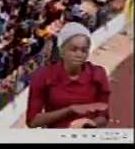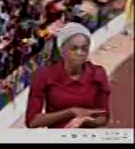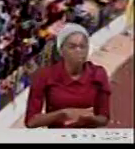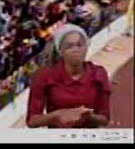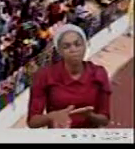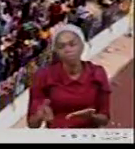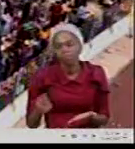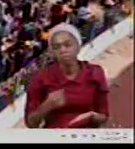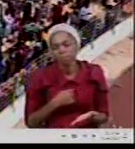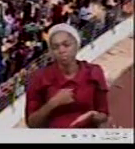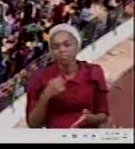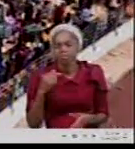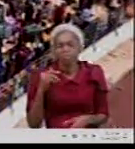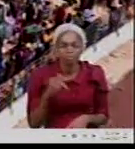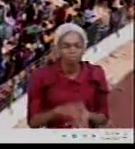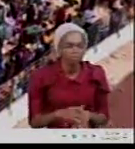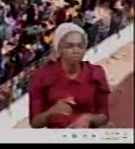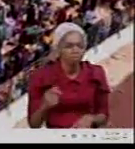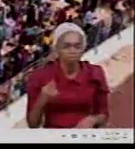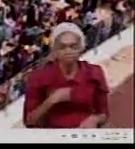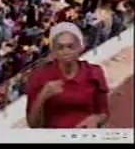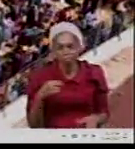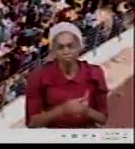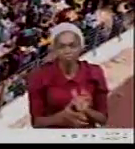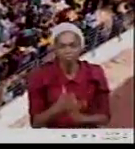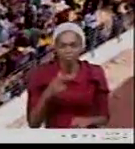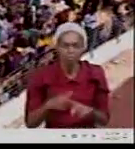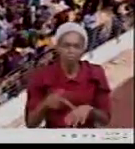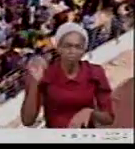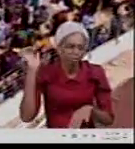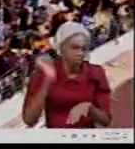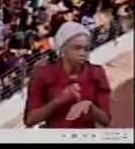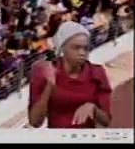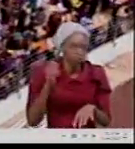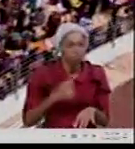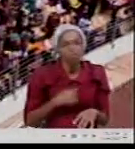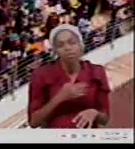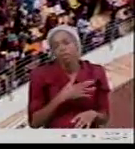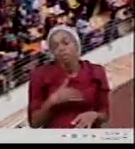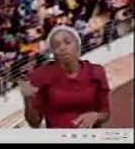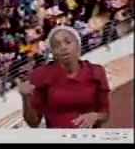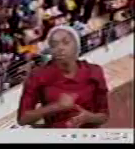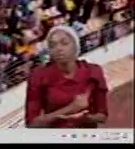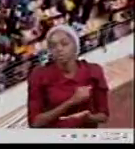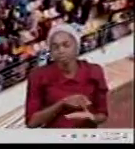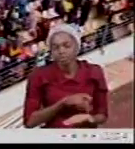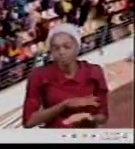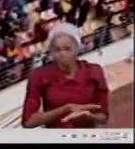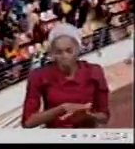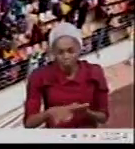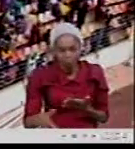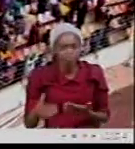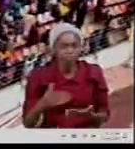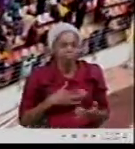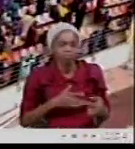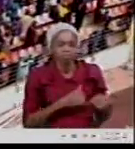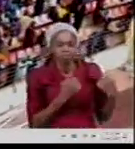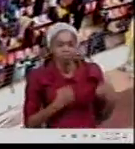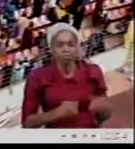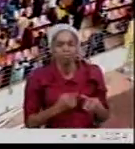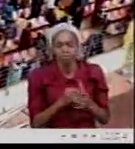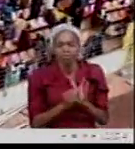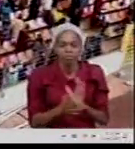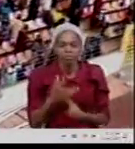Purify my heart. And then dedicate yourself unto the Lord. Lord, I will serve you. From